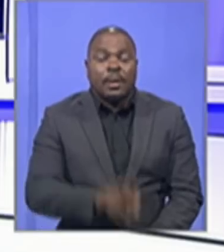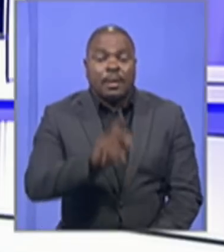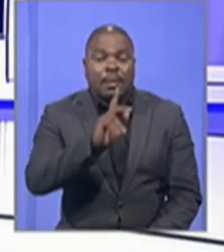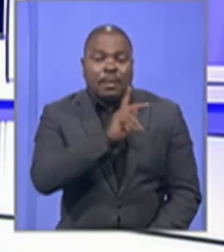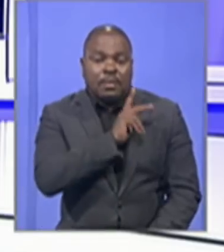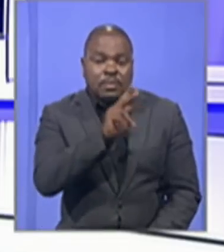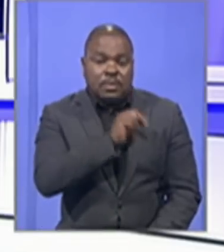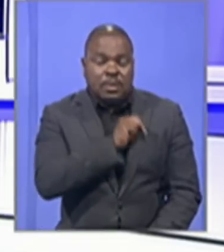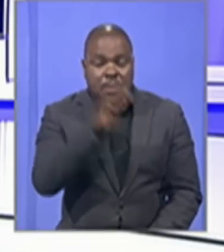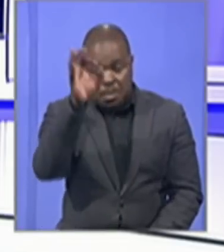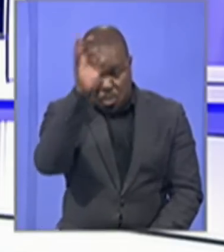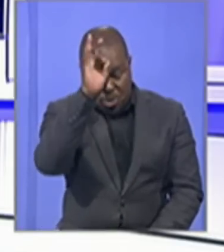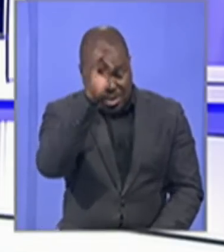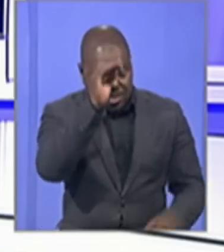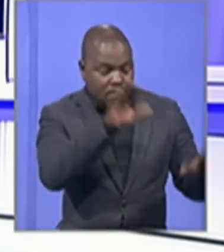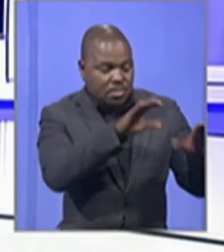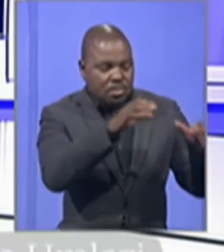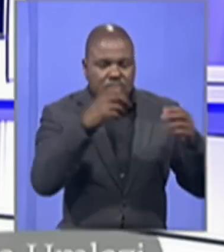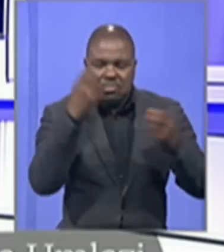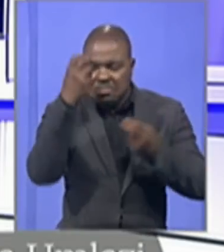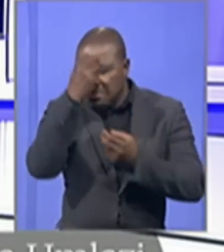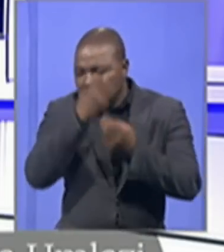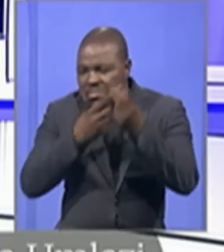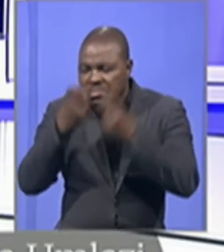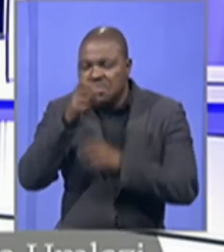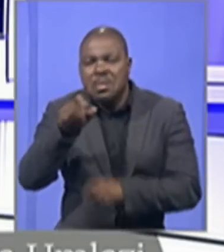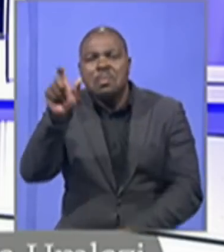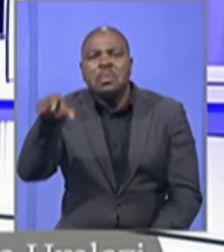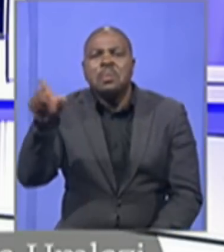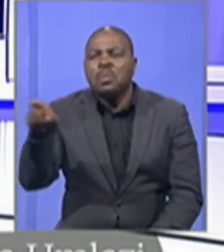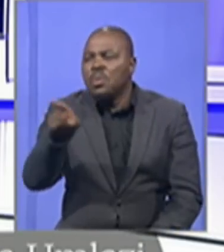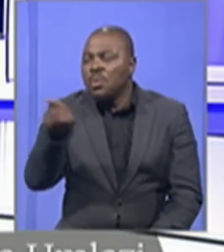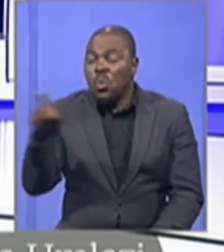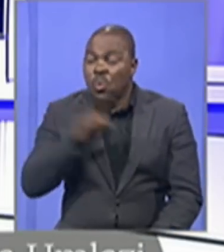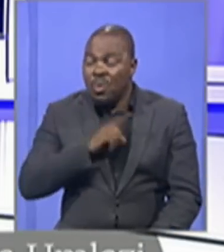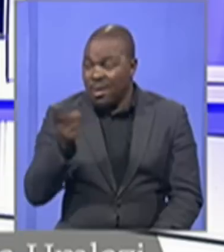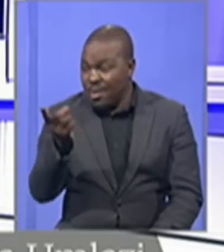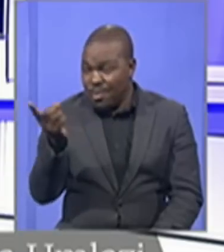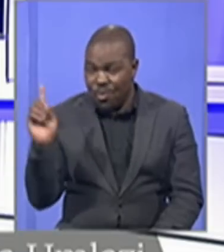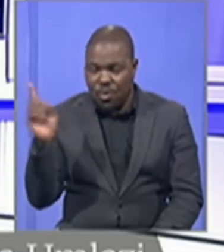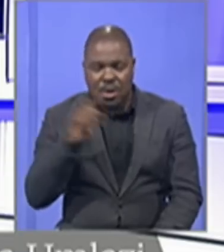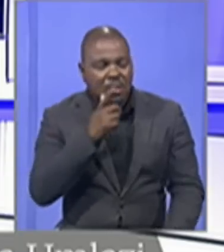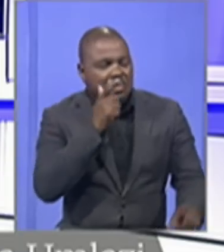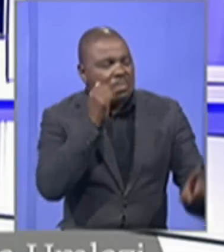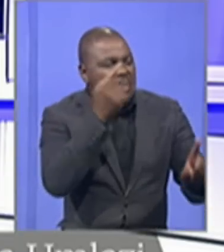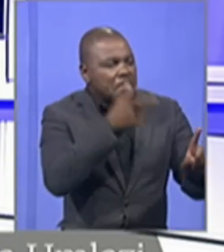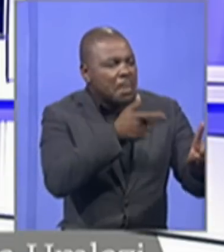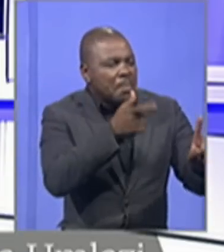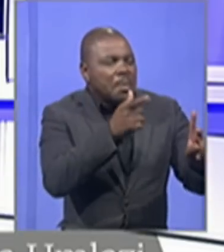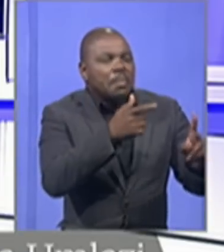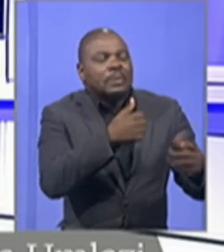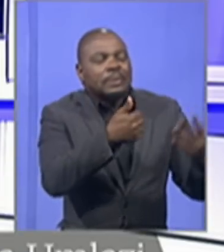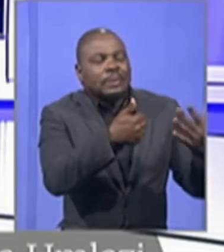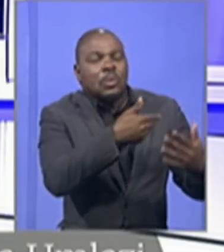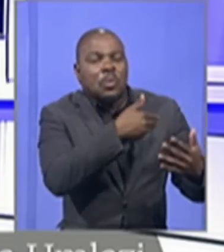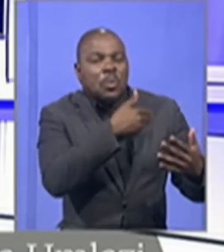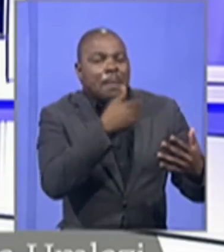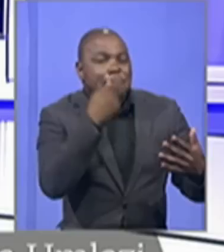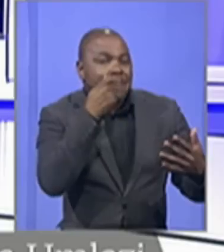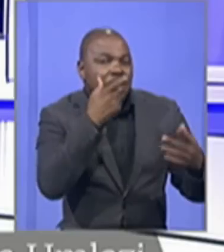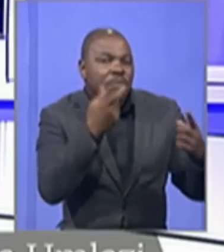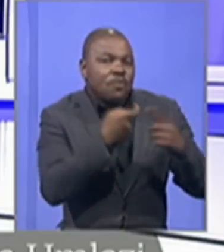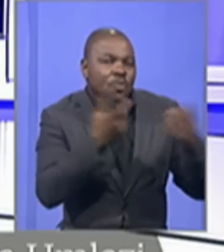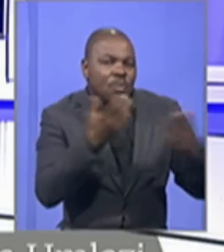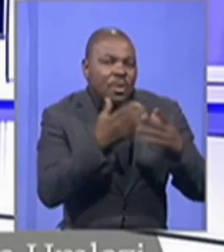Sepolesa sa KwaZulu-Natal se letsolong la ho batla babelaelwa bao ho tlalewang ha ba bolaile banna ba siletseng ka ho bathunya